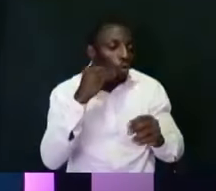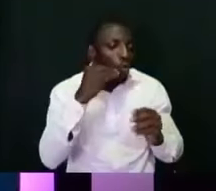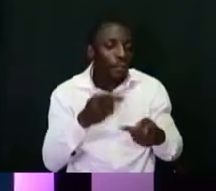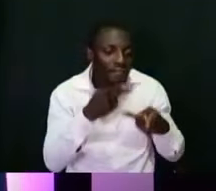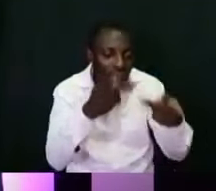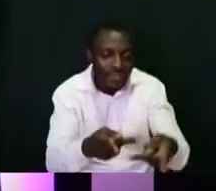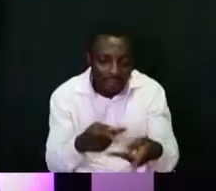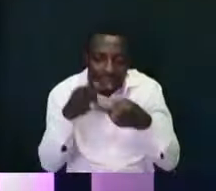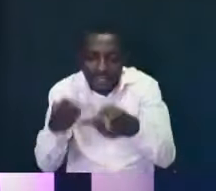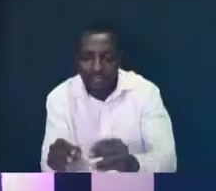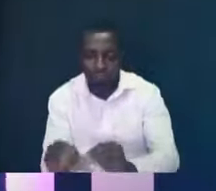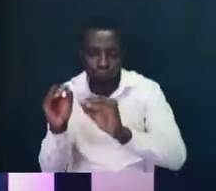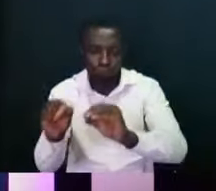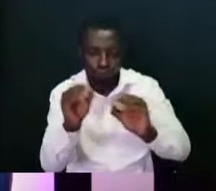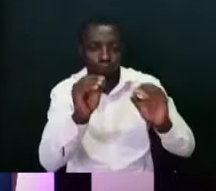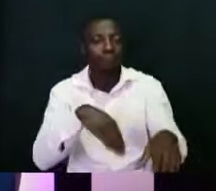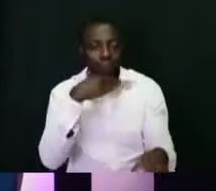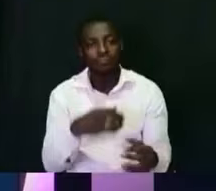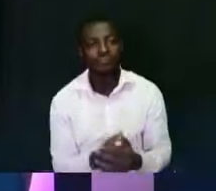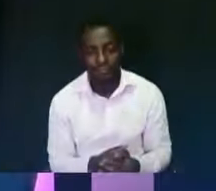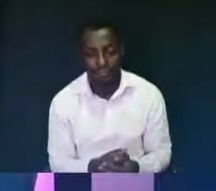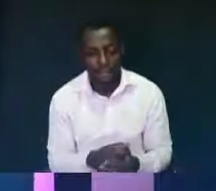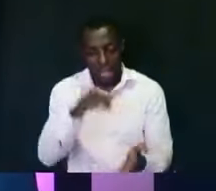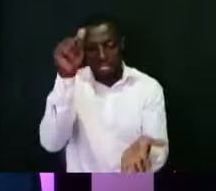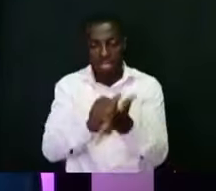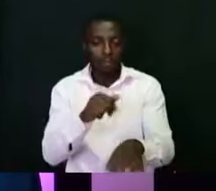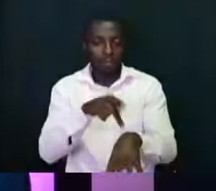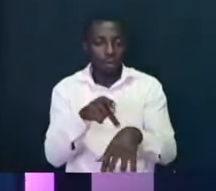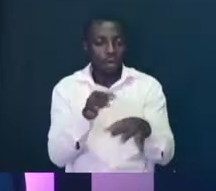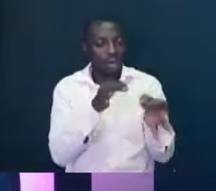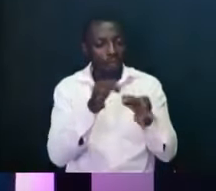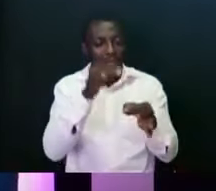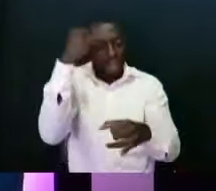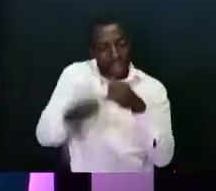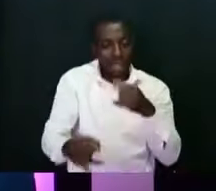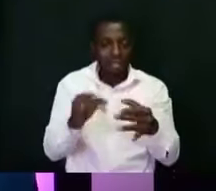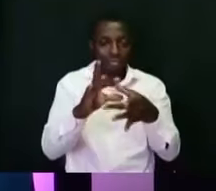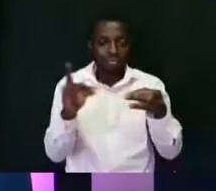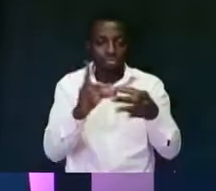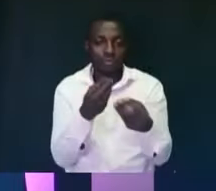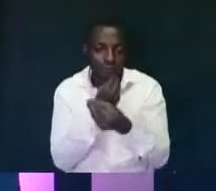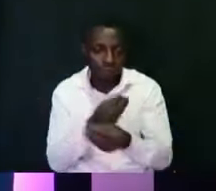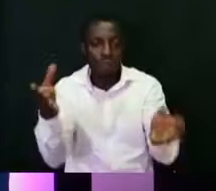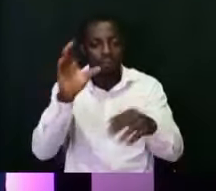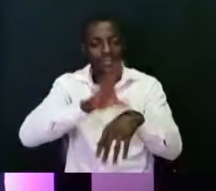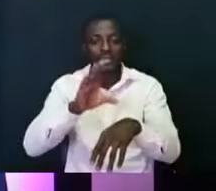house. Now, this is his farewell speech to the church in Ephesus. So, we know